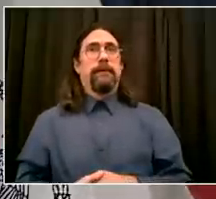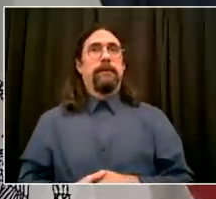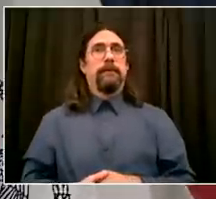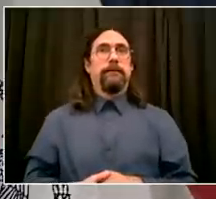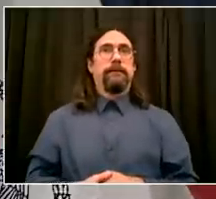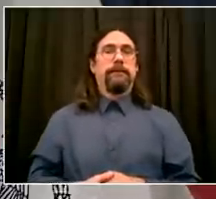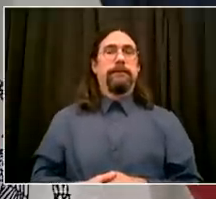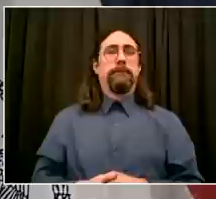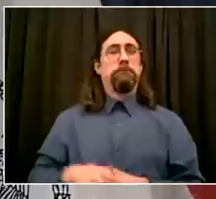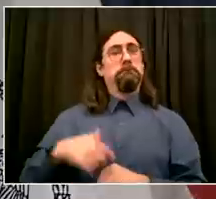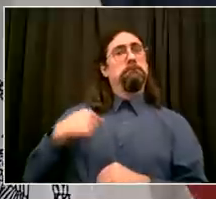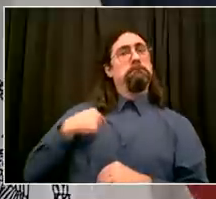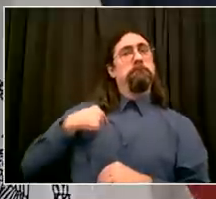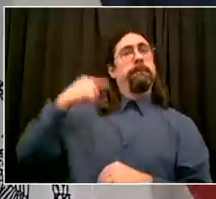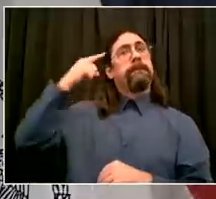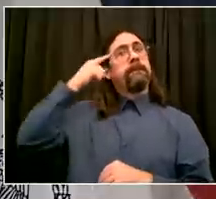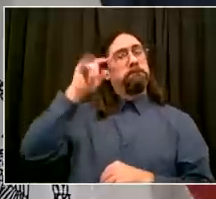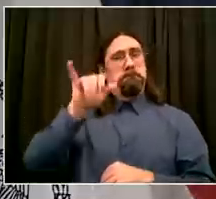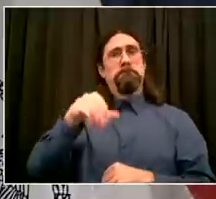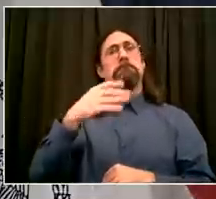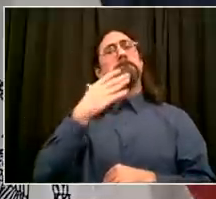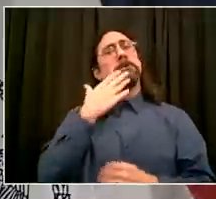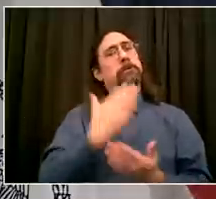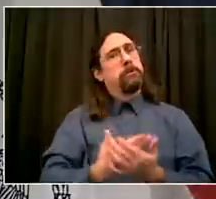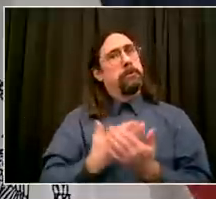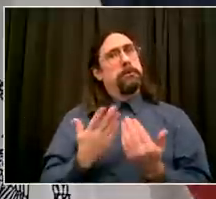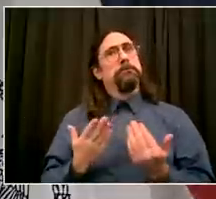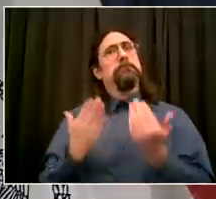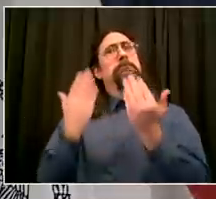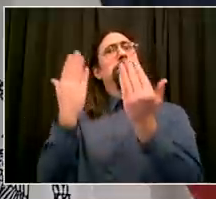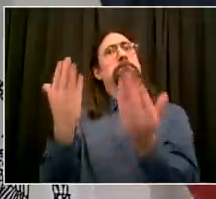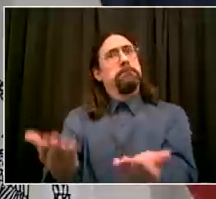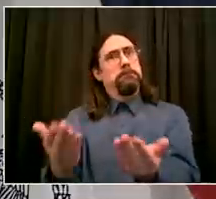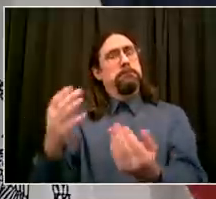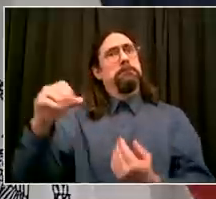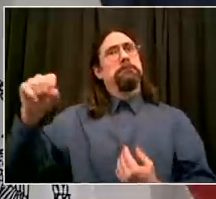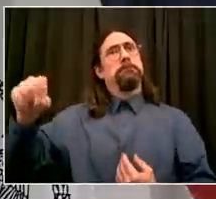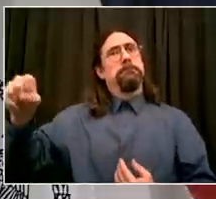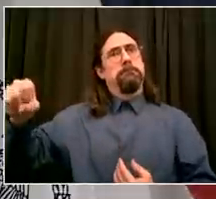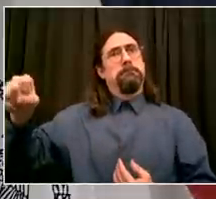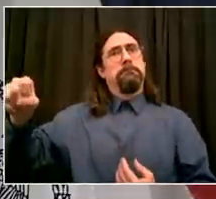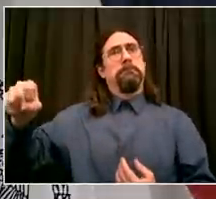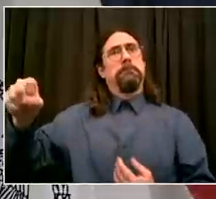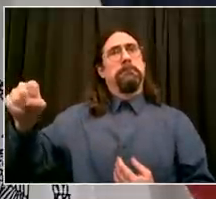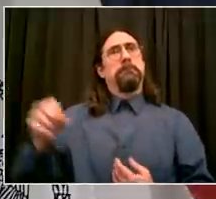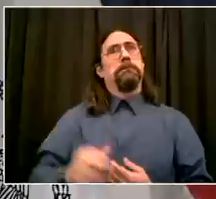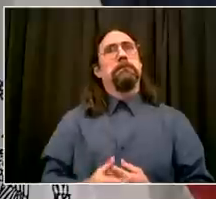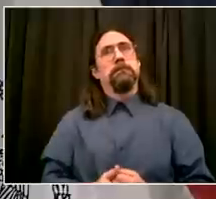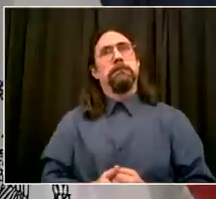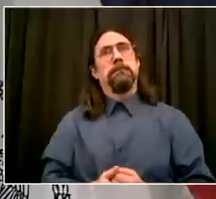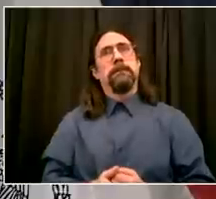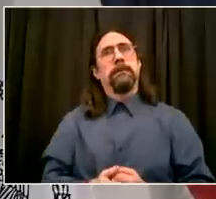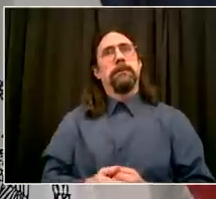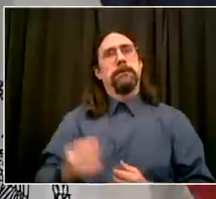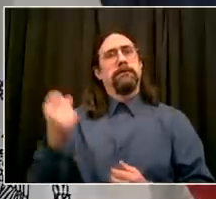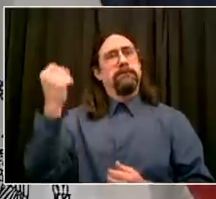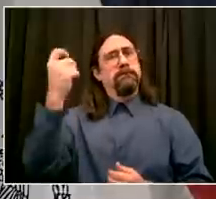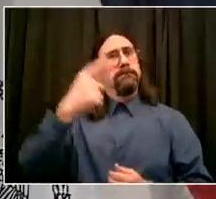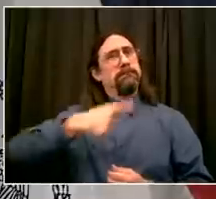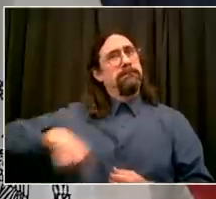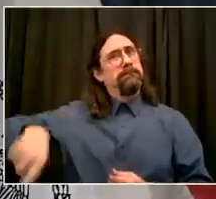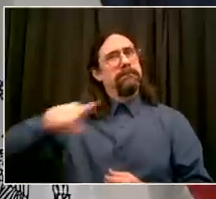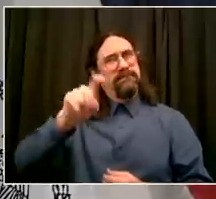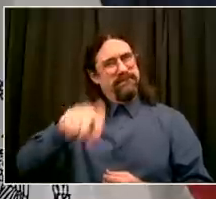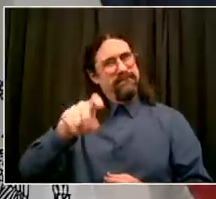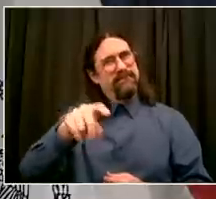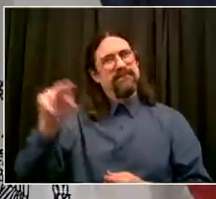about a lot is bringing back the city in an equitable fashion. I know the governor has too. But we also know that this city